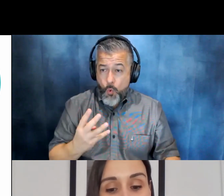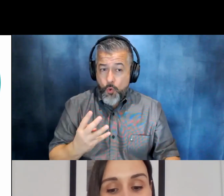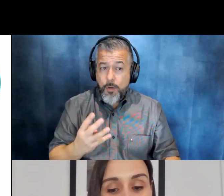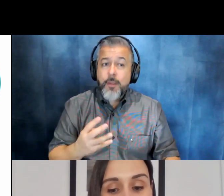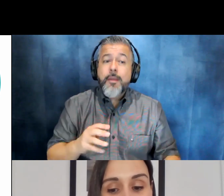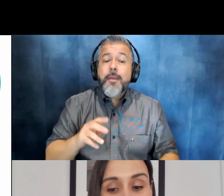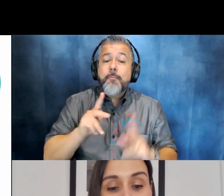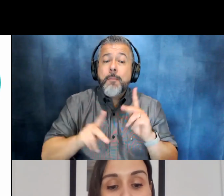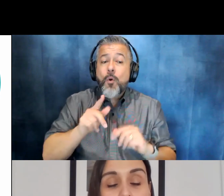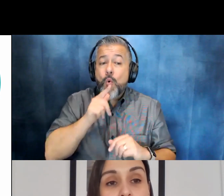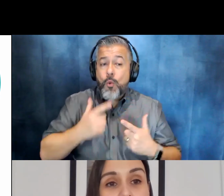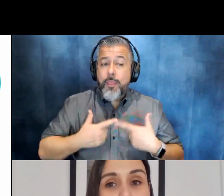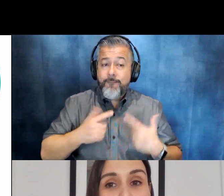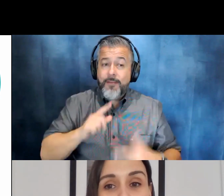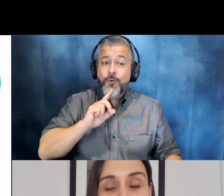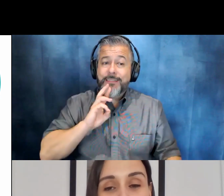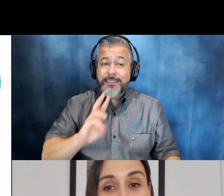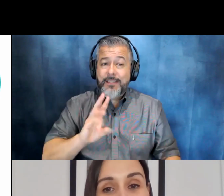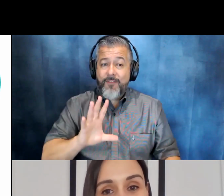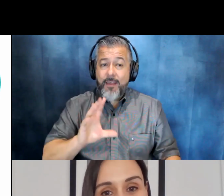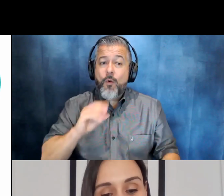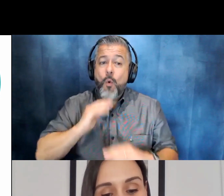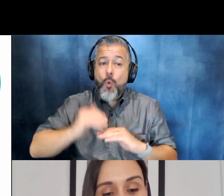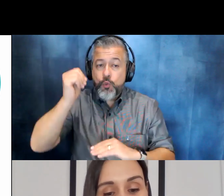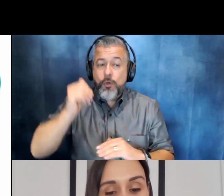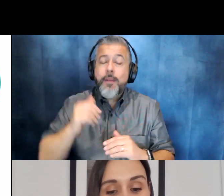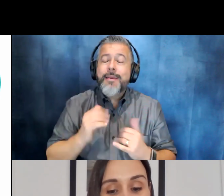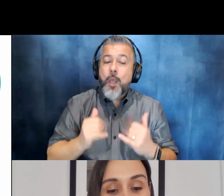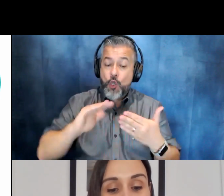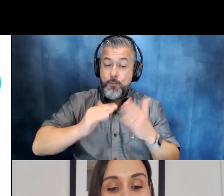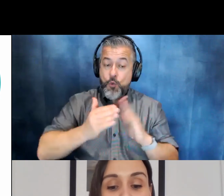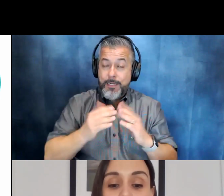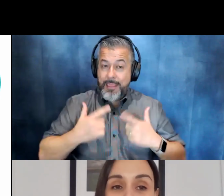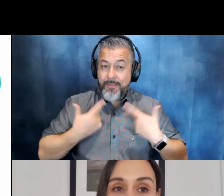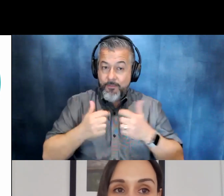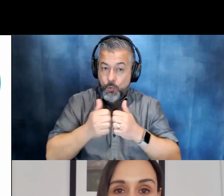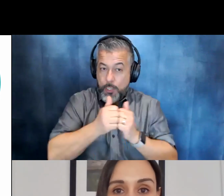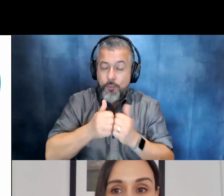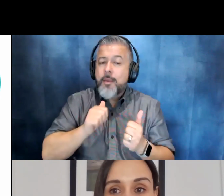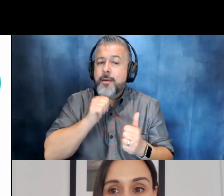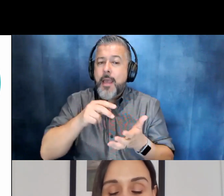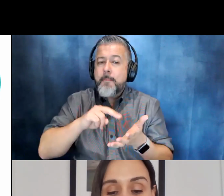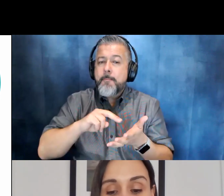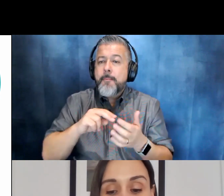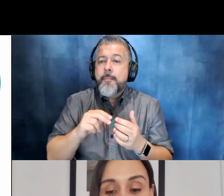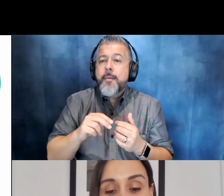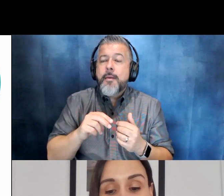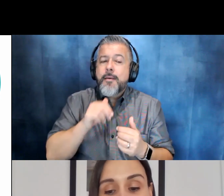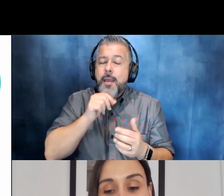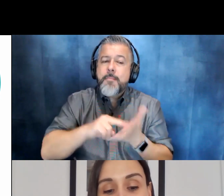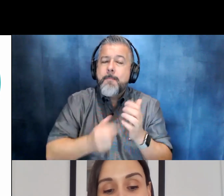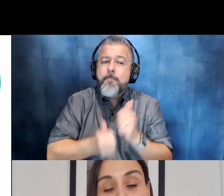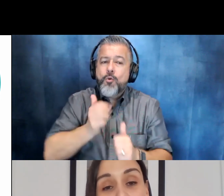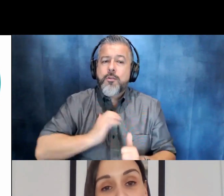over population. Please note that I said community dwelling, which is not including the vast amounts of our elders who